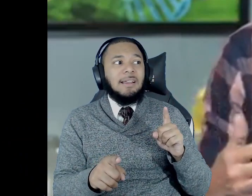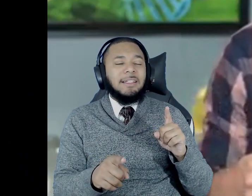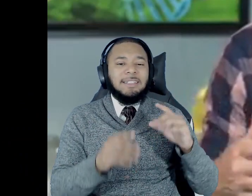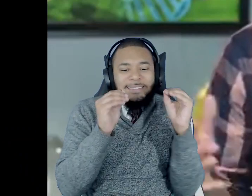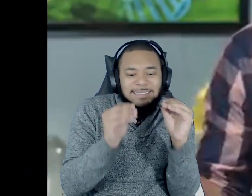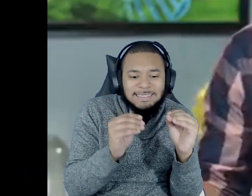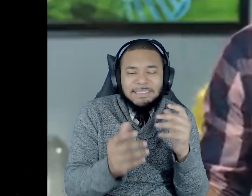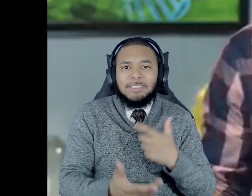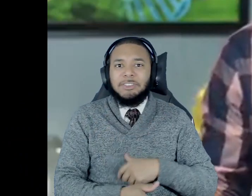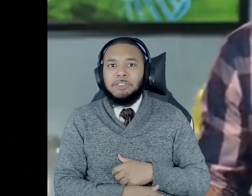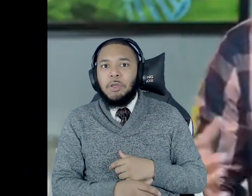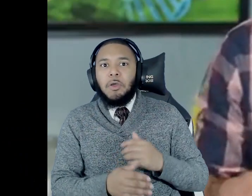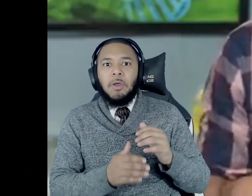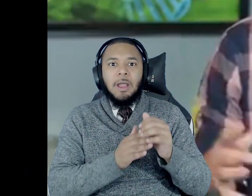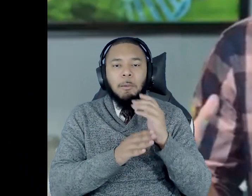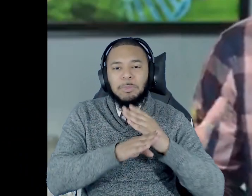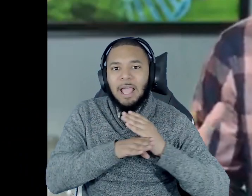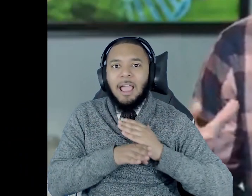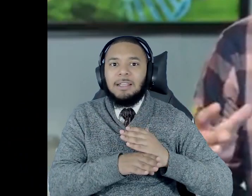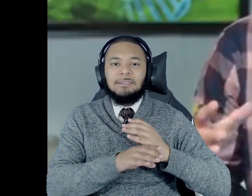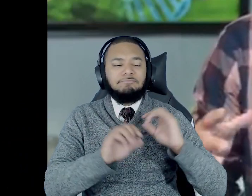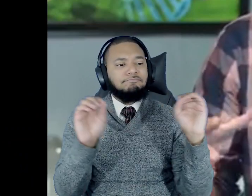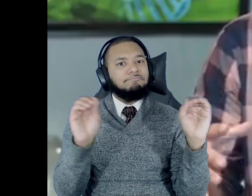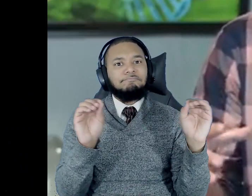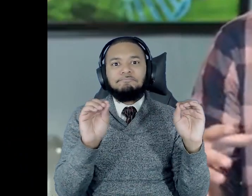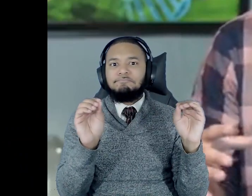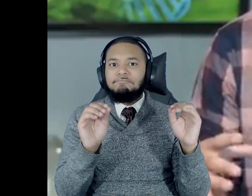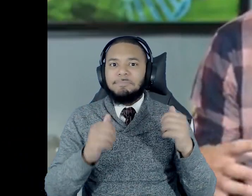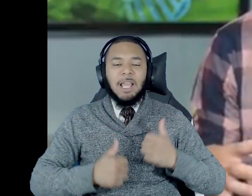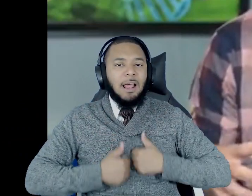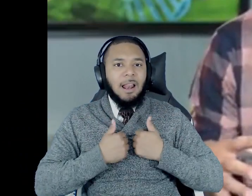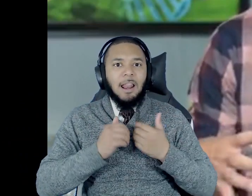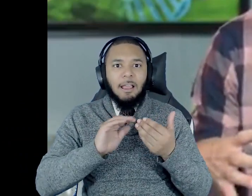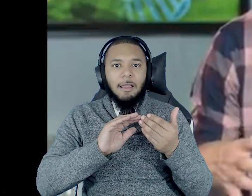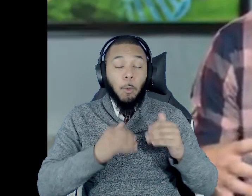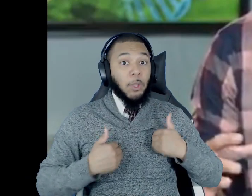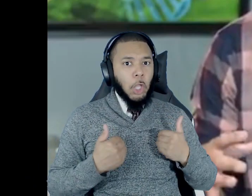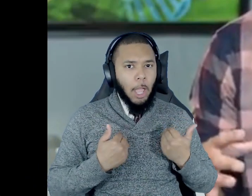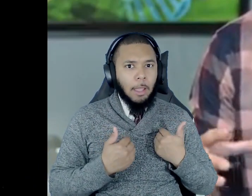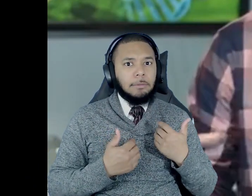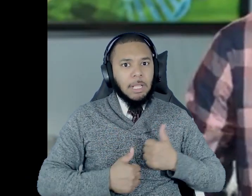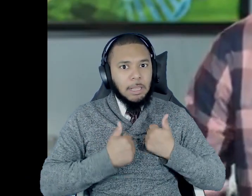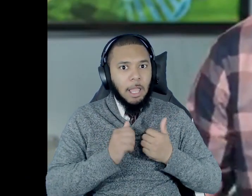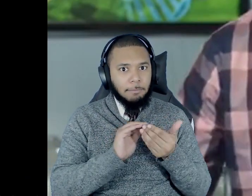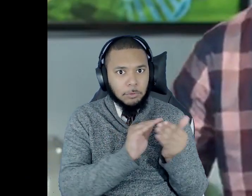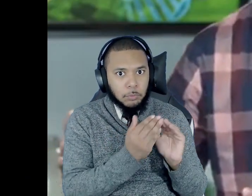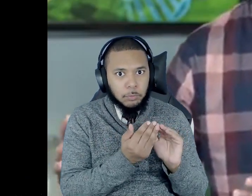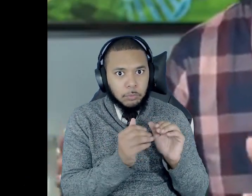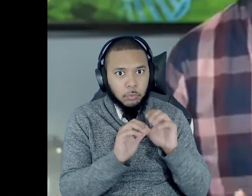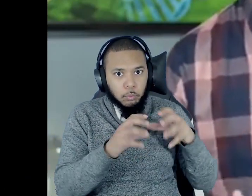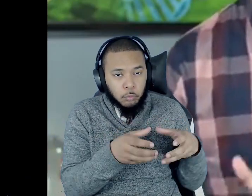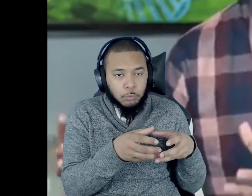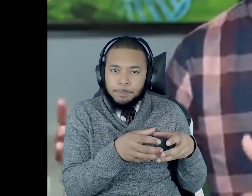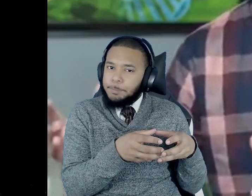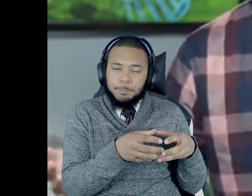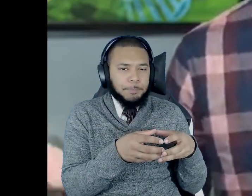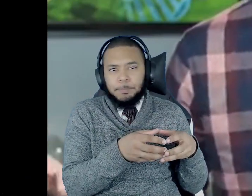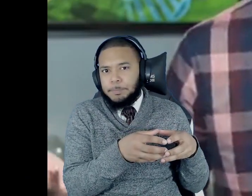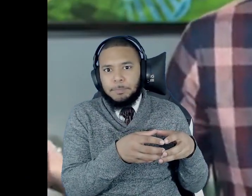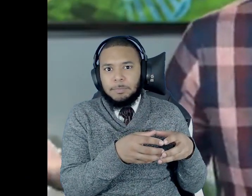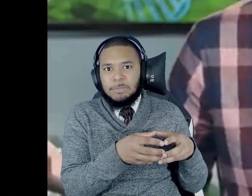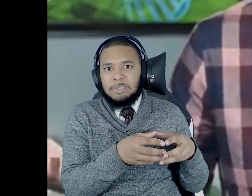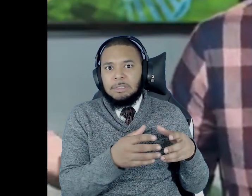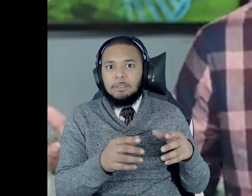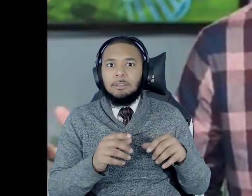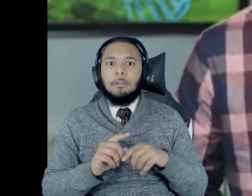mother or father or any of the other. They don't live as a young group. They're not in the same setup as you would